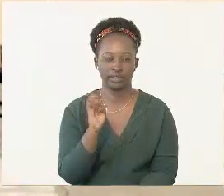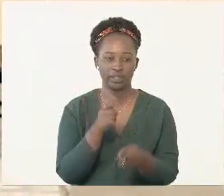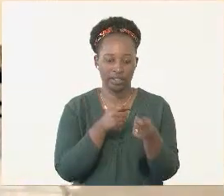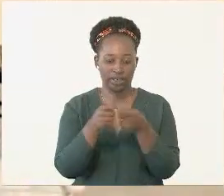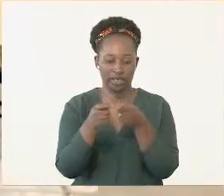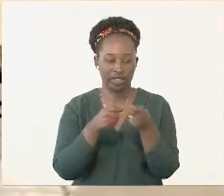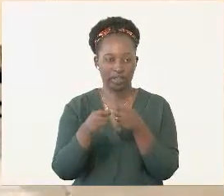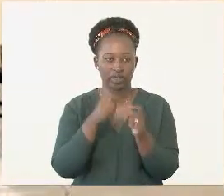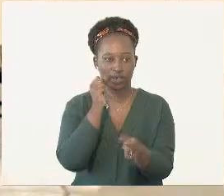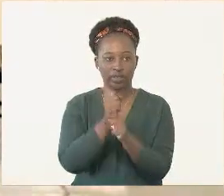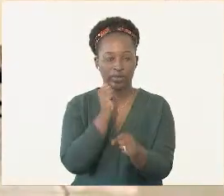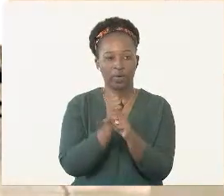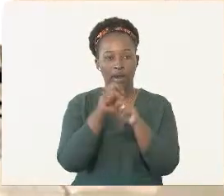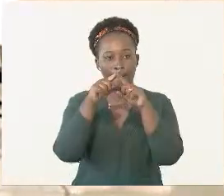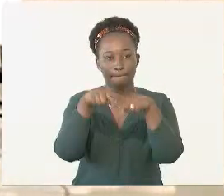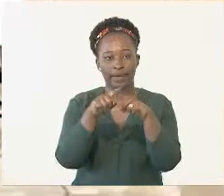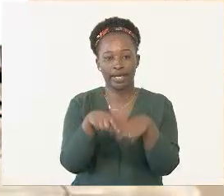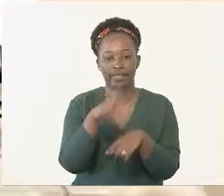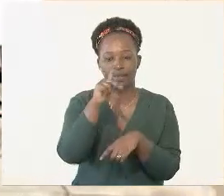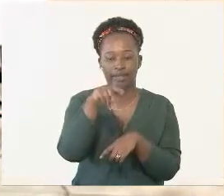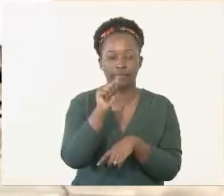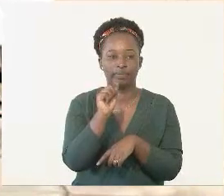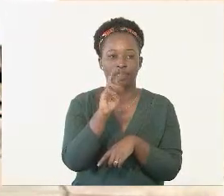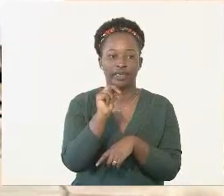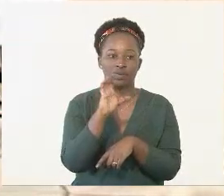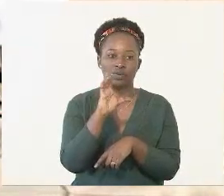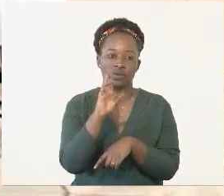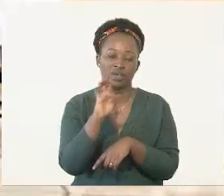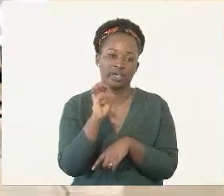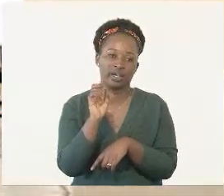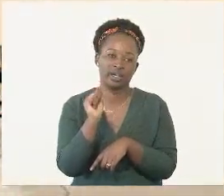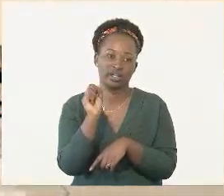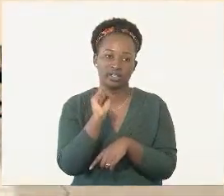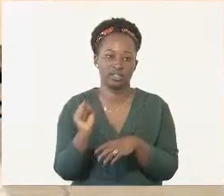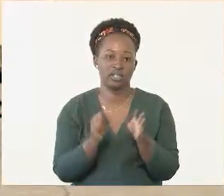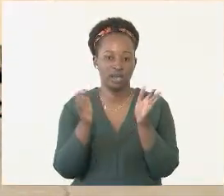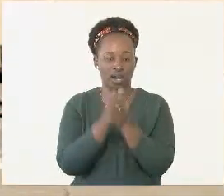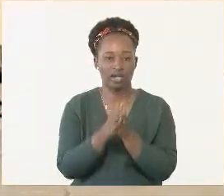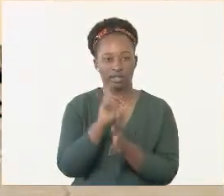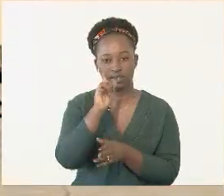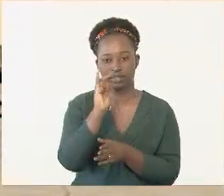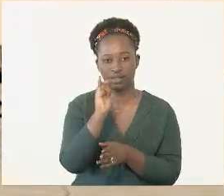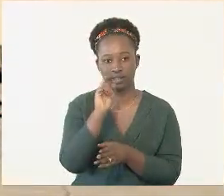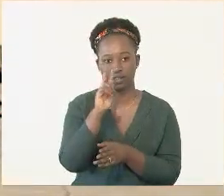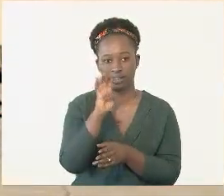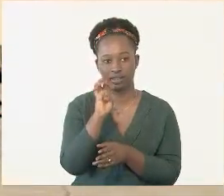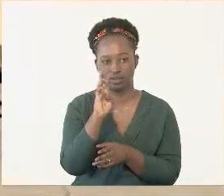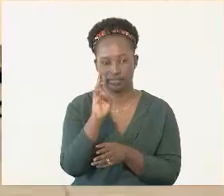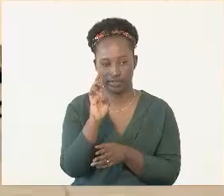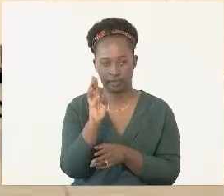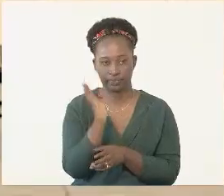the pancreas as well, and liver. And the pancreas produces two